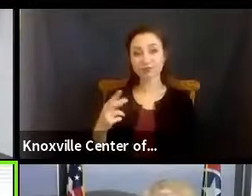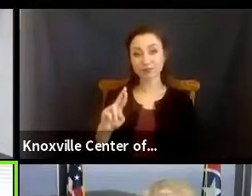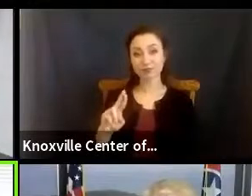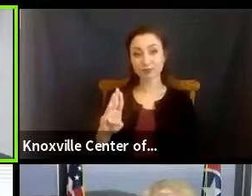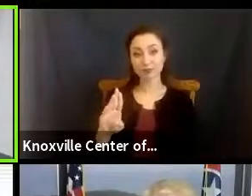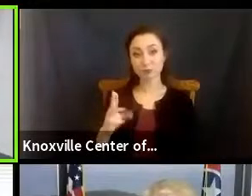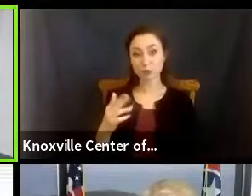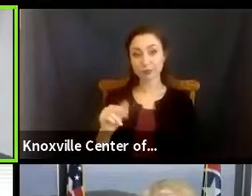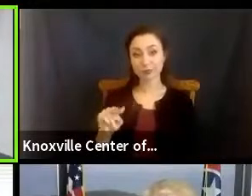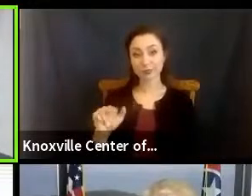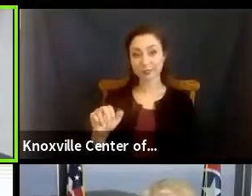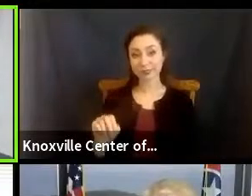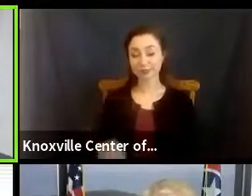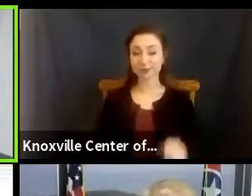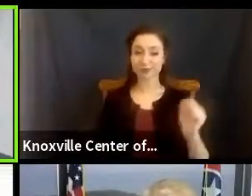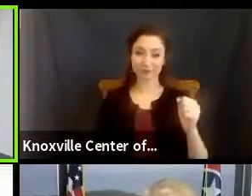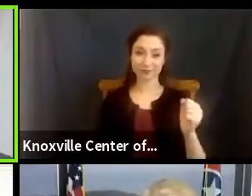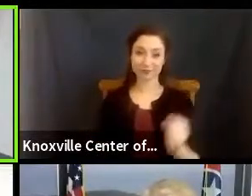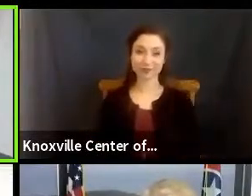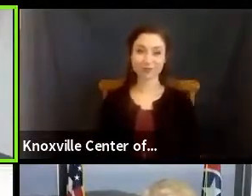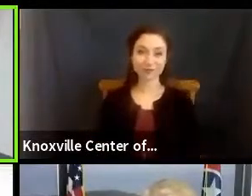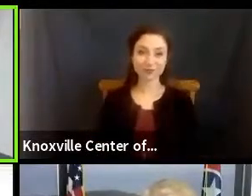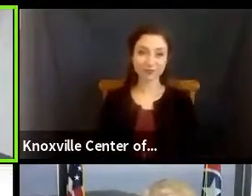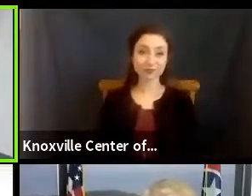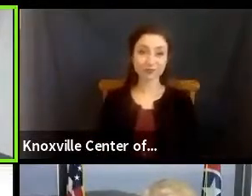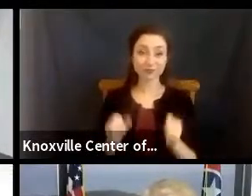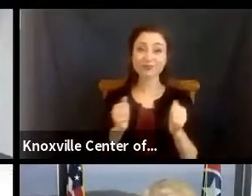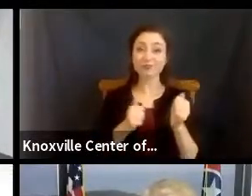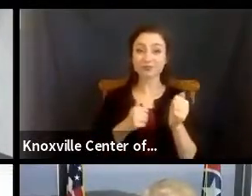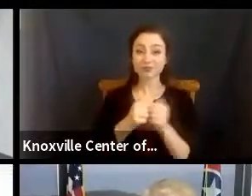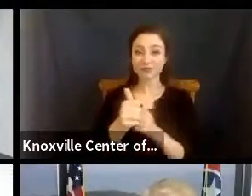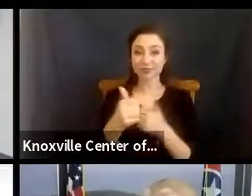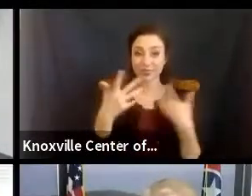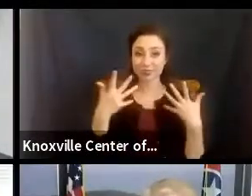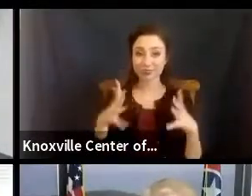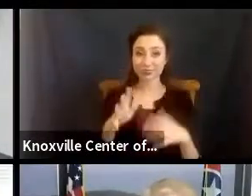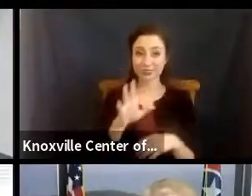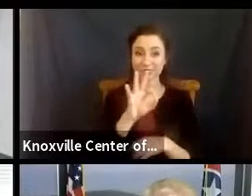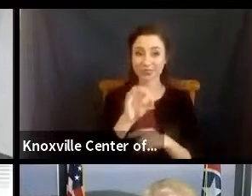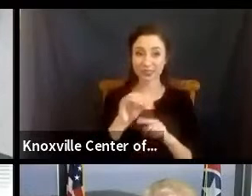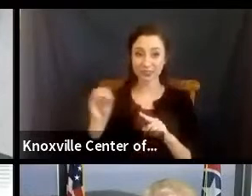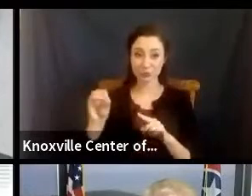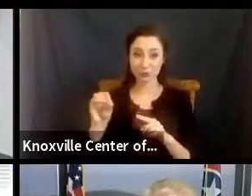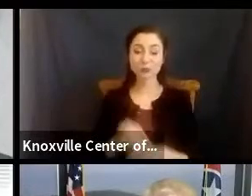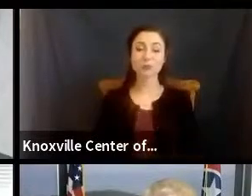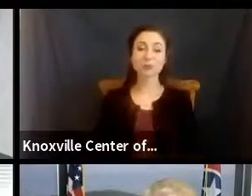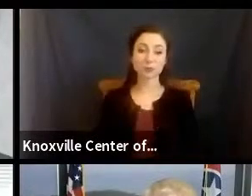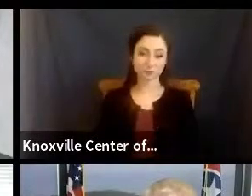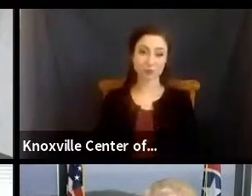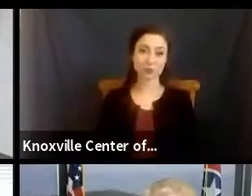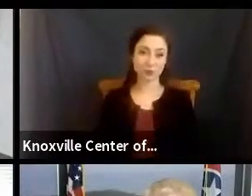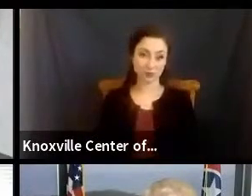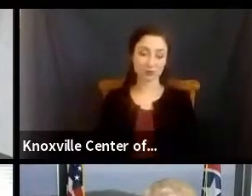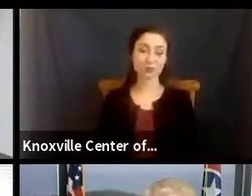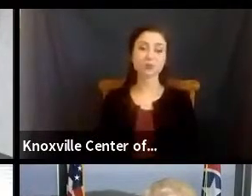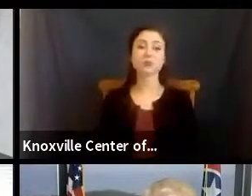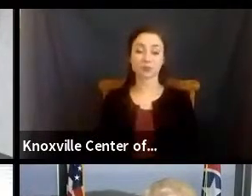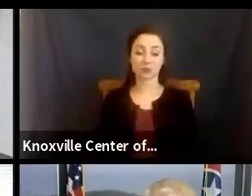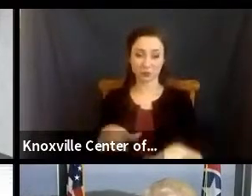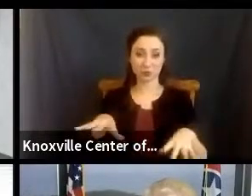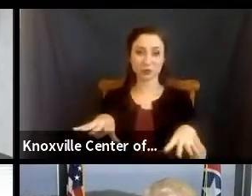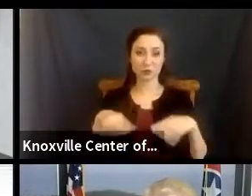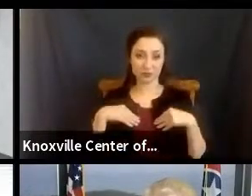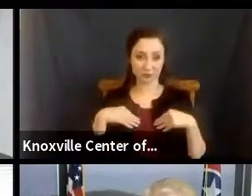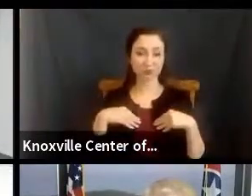Buchanan. Yes. Thank you. It passes 9-0. Thank you. You've adopted the agenda for tonight's